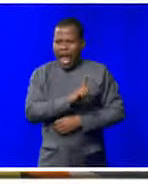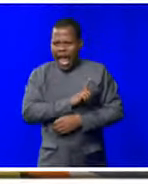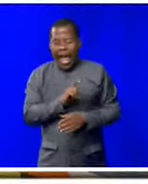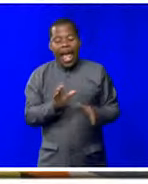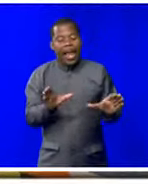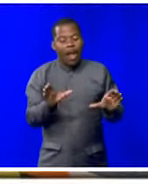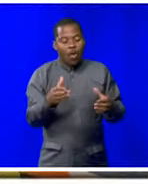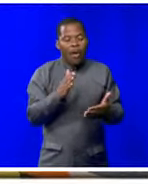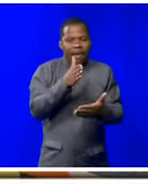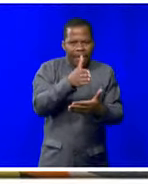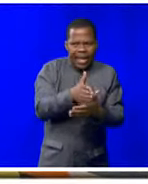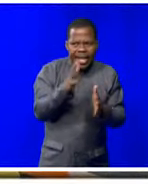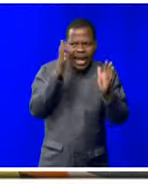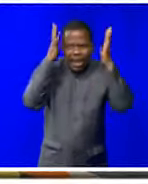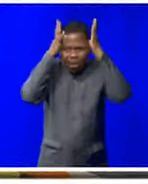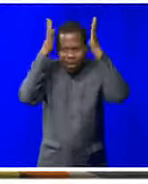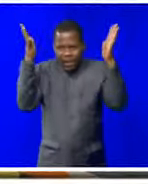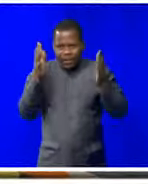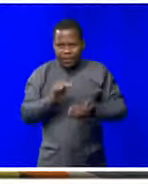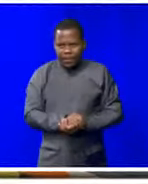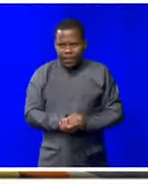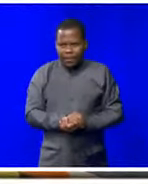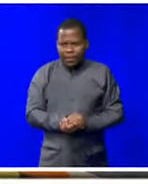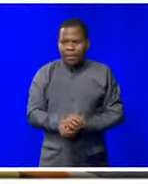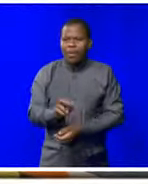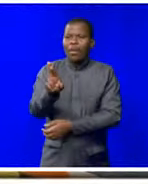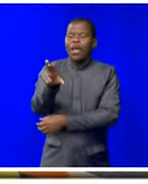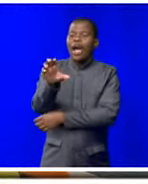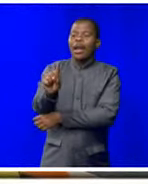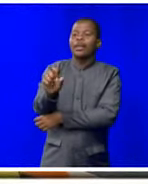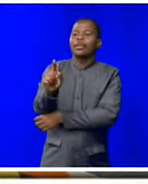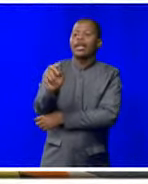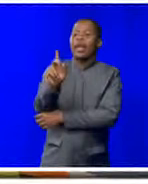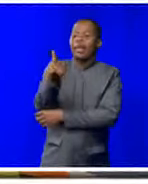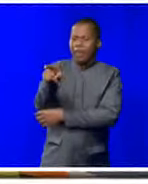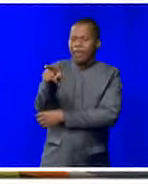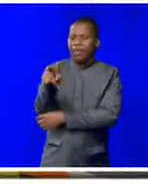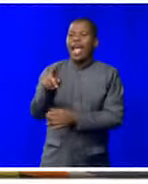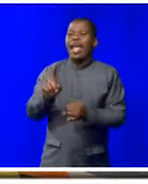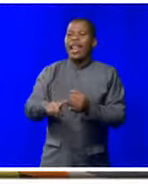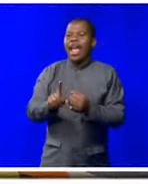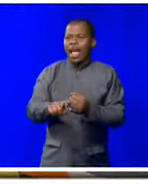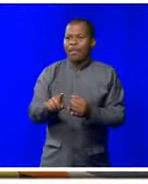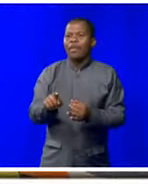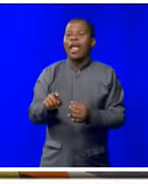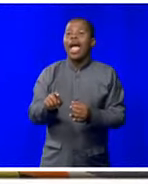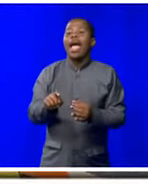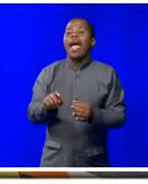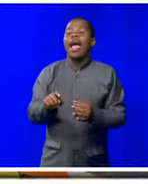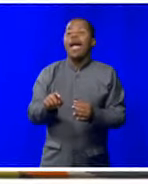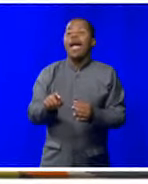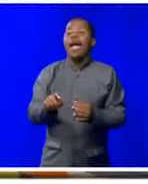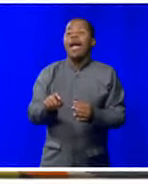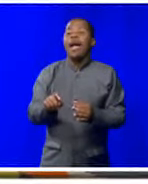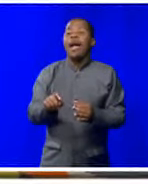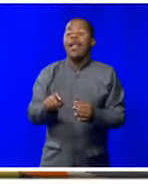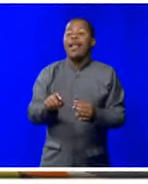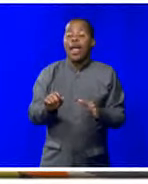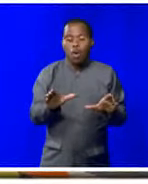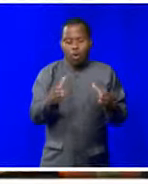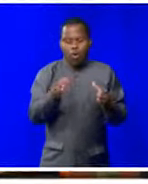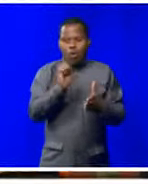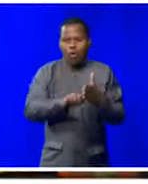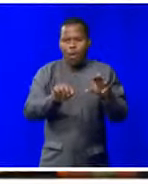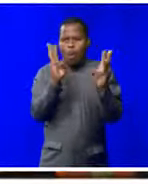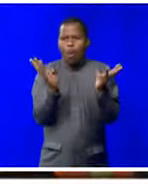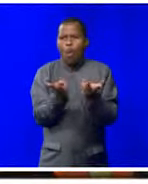week, the Innovation Bridge Portal, in partnership with the World Bank, has been hosting a multi-day pitching event for entrepreneurs from Botswana,